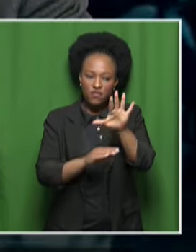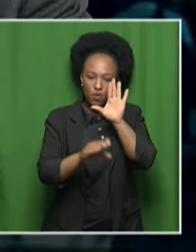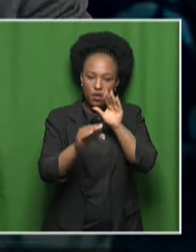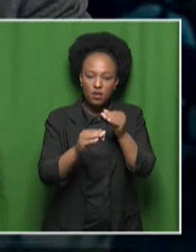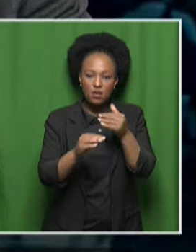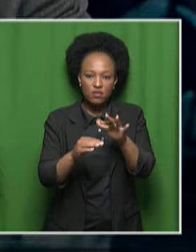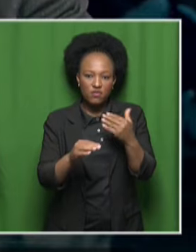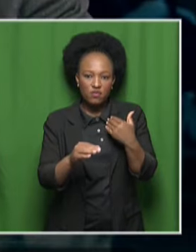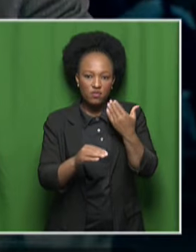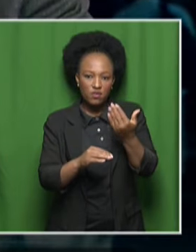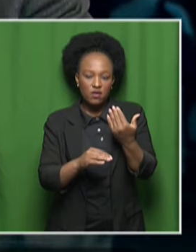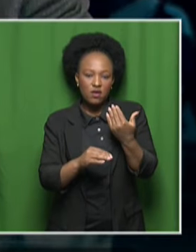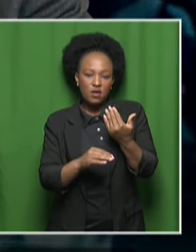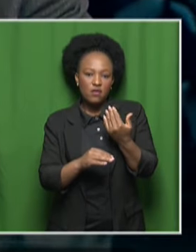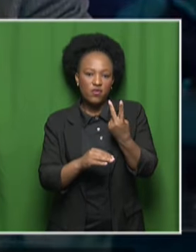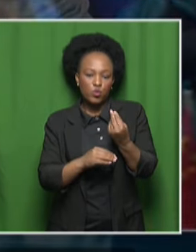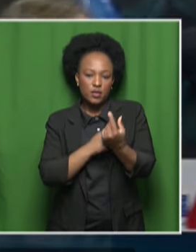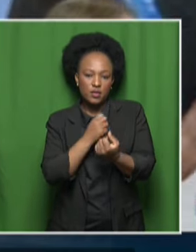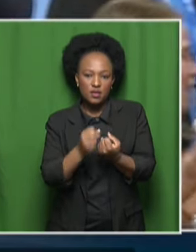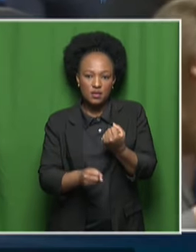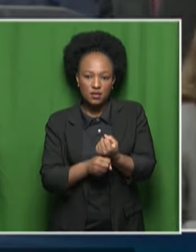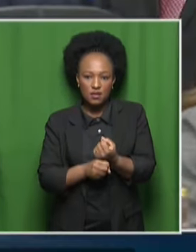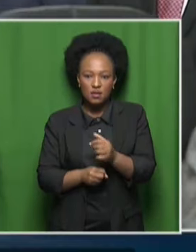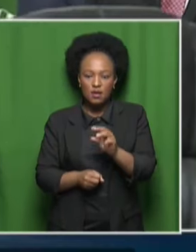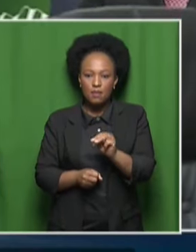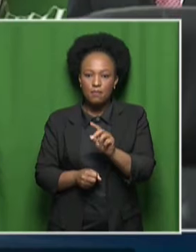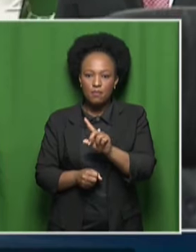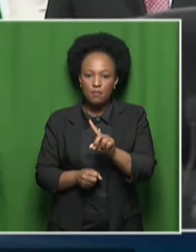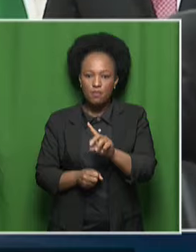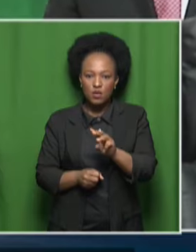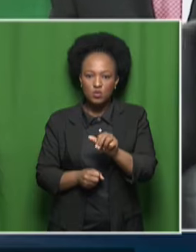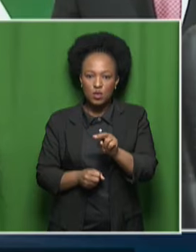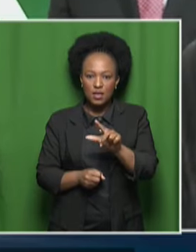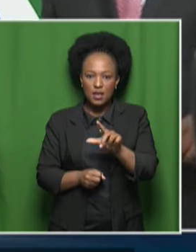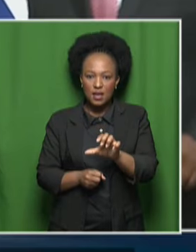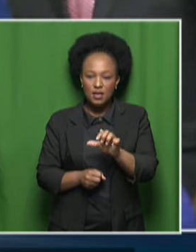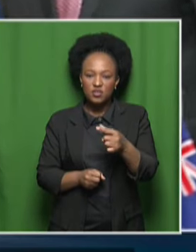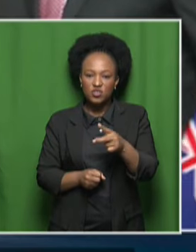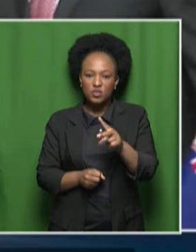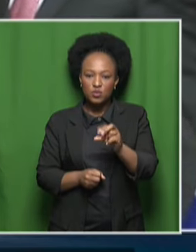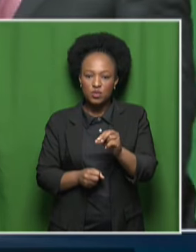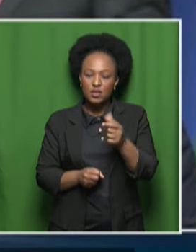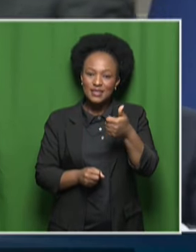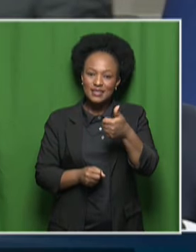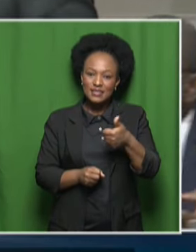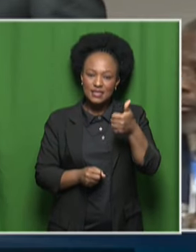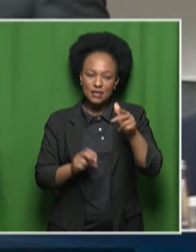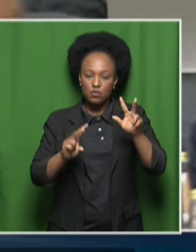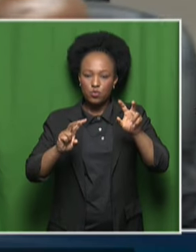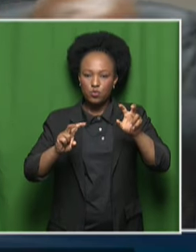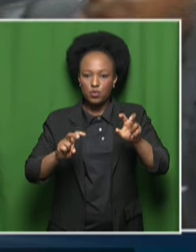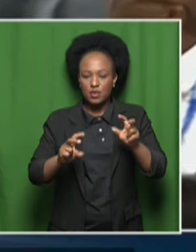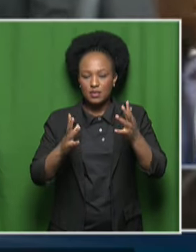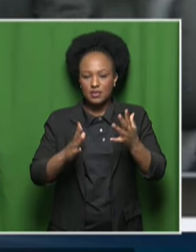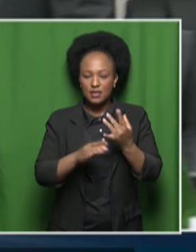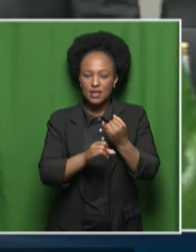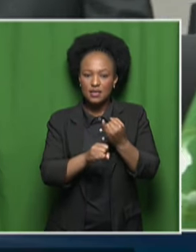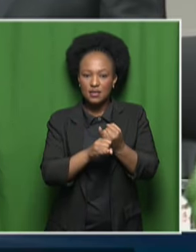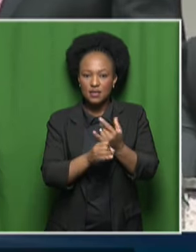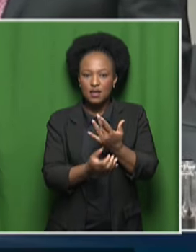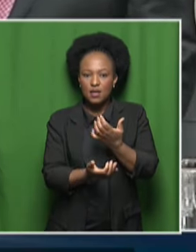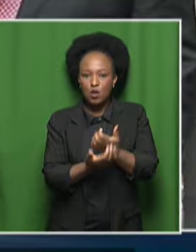over the last 20 years as we bring Dr. Mzwanele Ntwanti, who is a G20 senior researcher at the Institute for